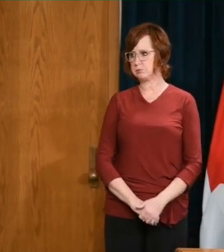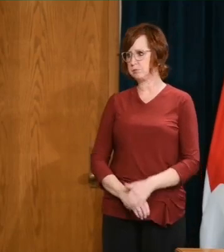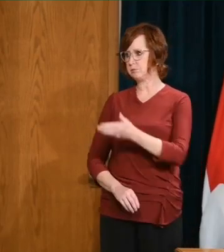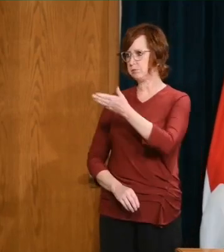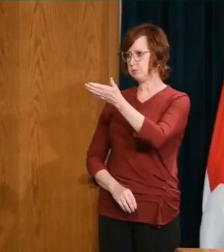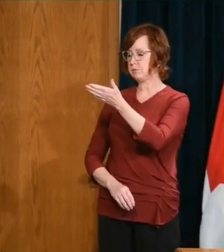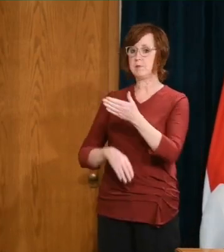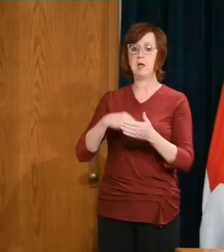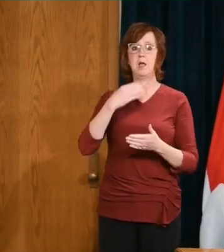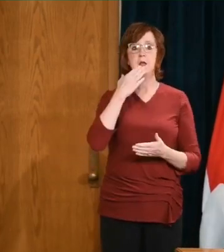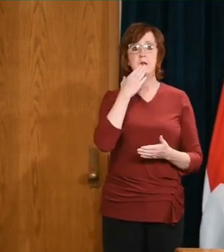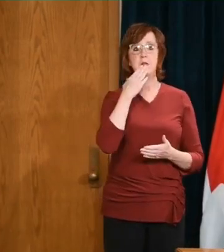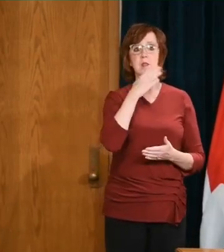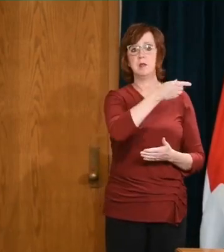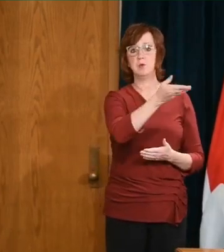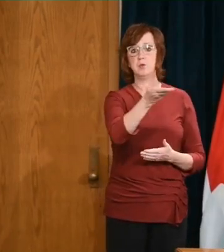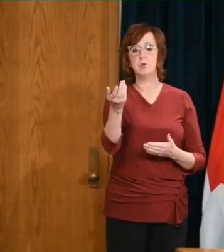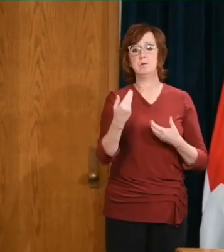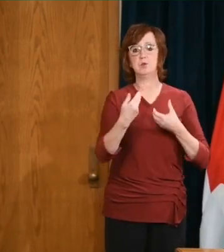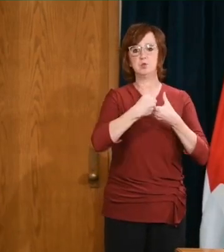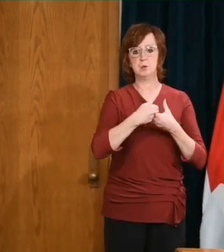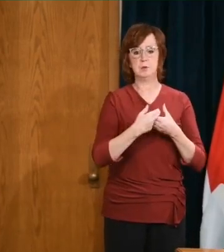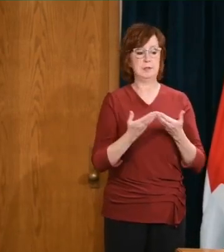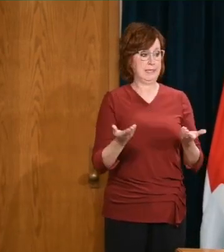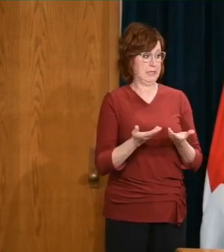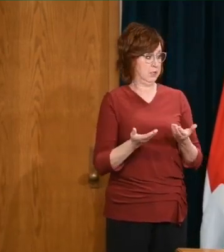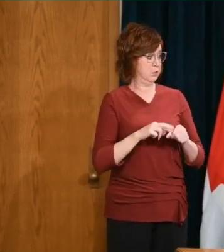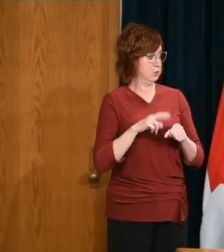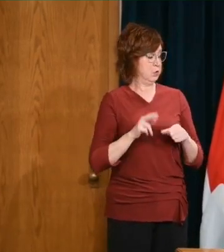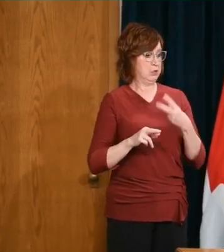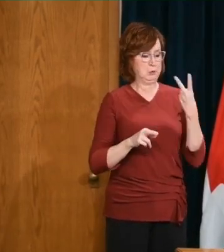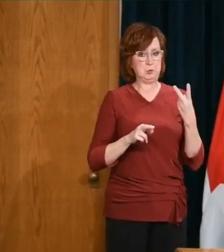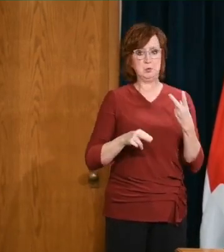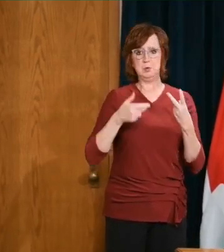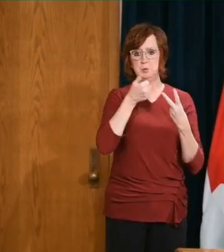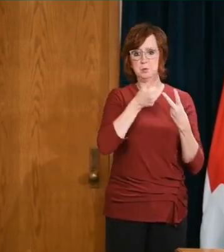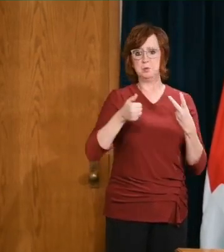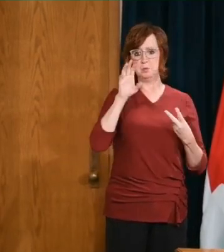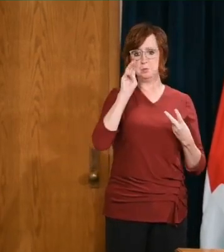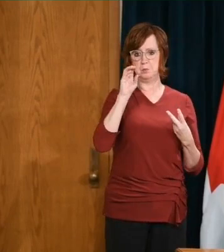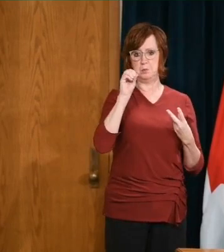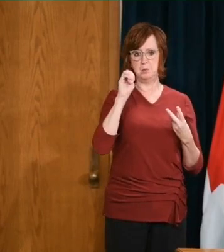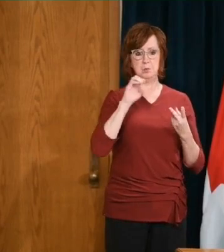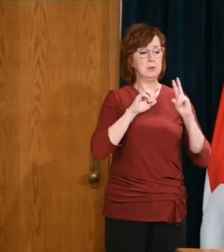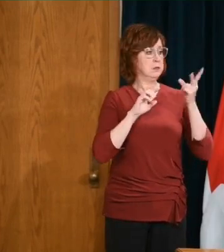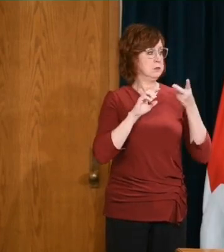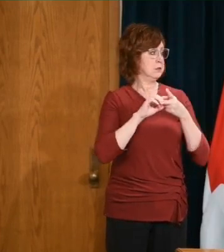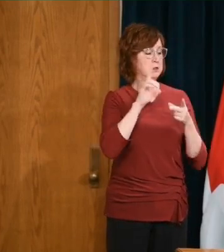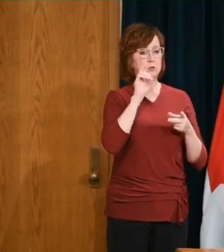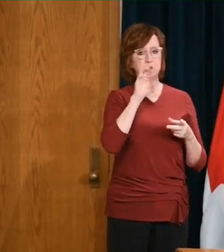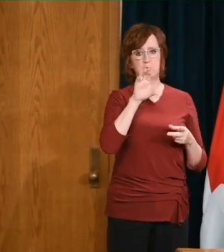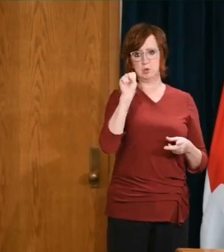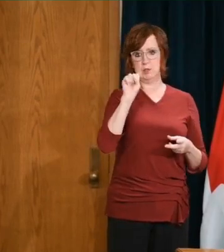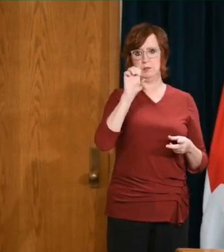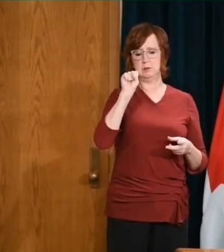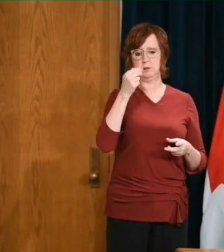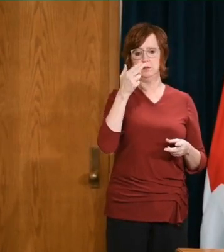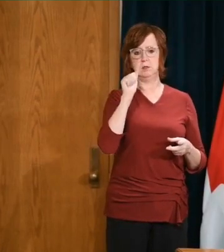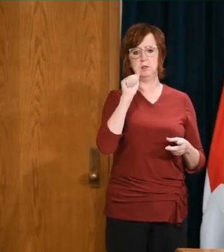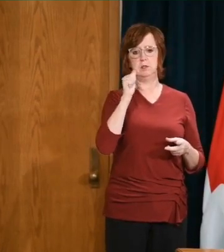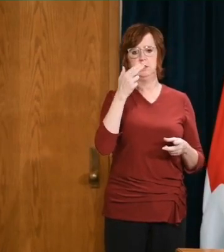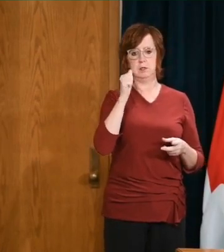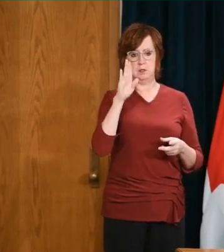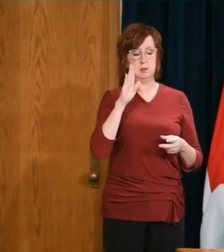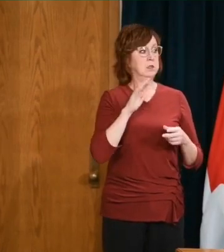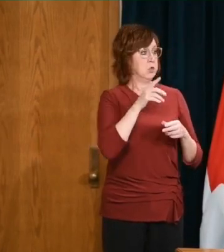Thank you for being with us today, everybody. In the room in Regina here, we have Premier Scott Moe and Dr. Shahab. On the line, again,